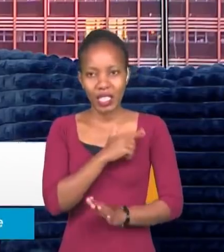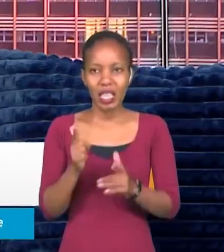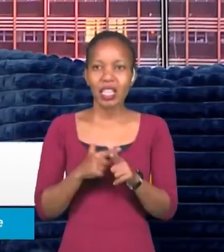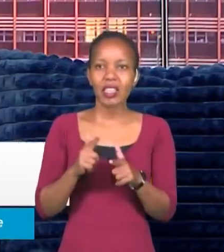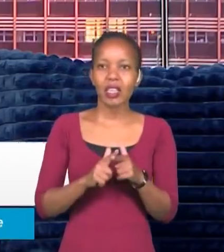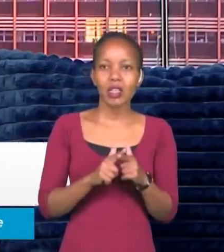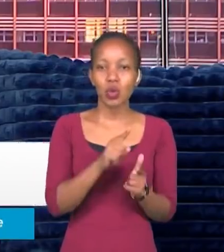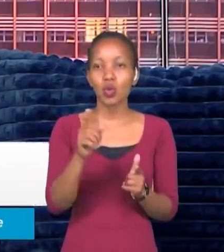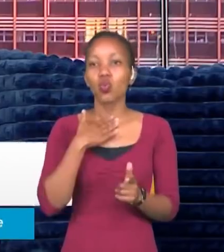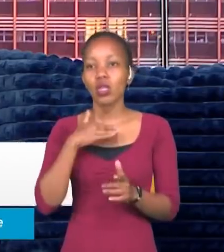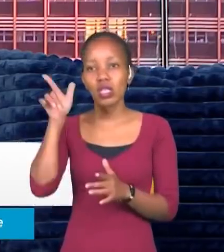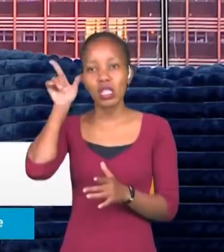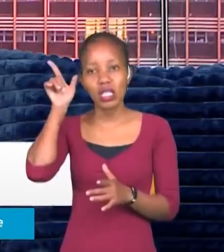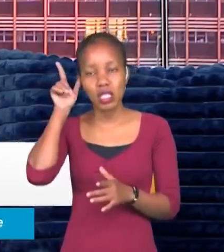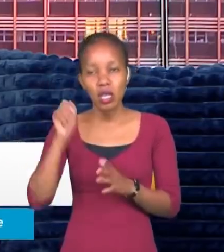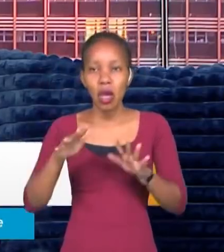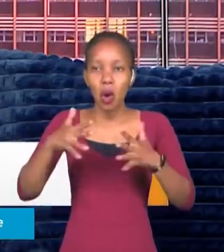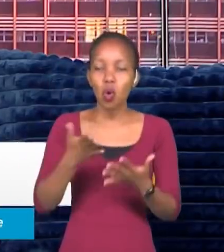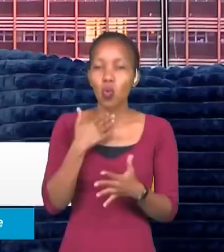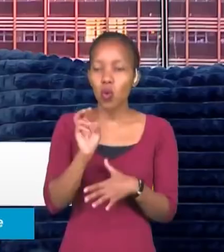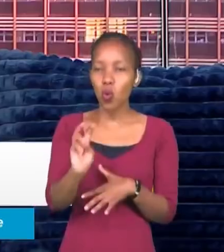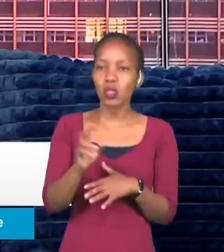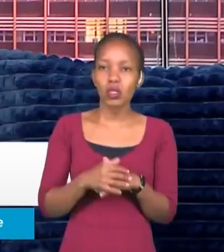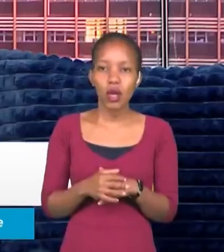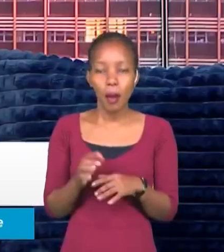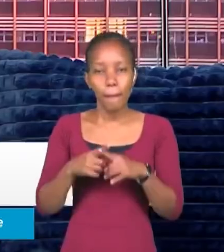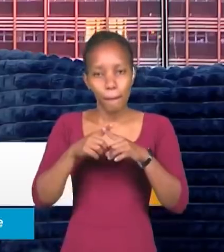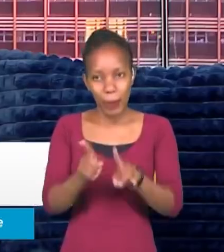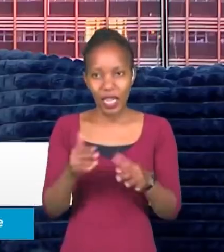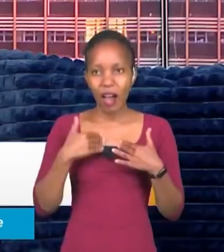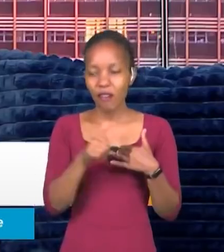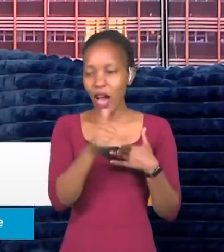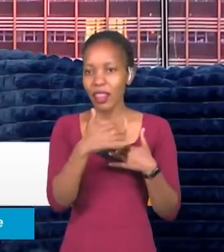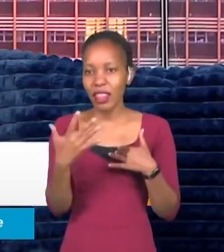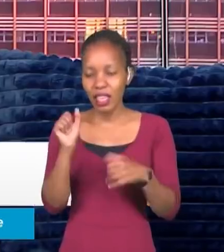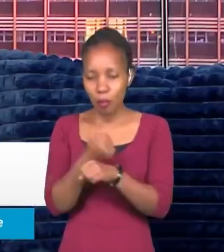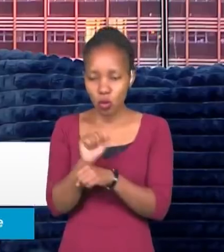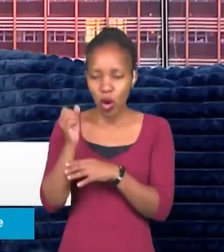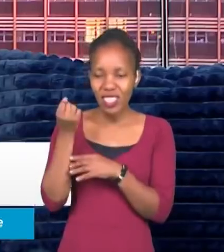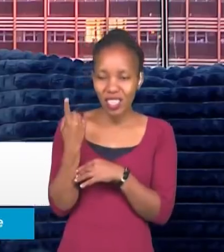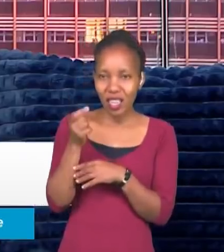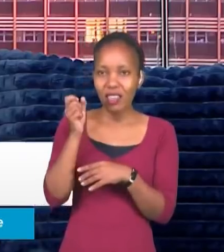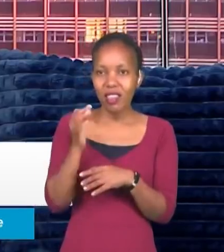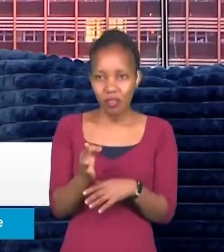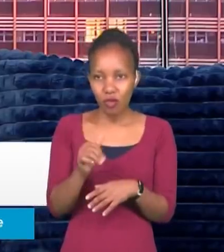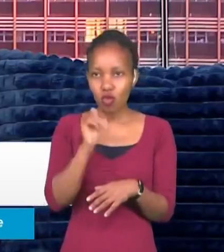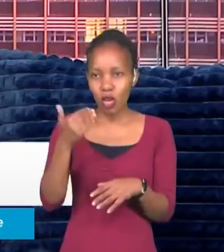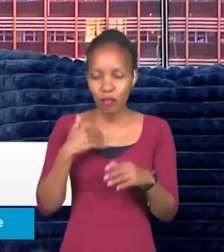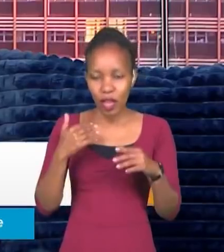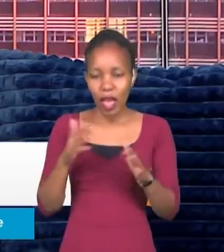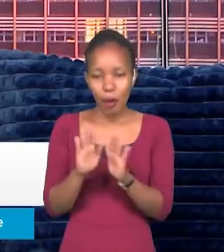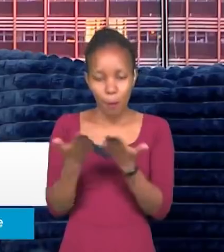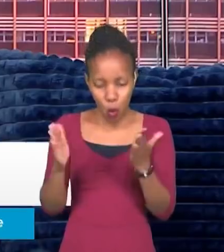want to listen to it or you want to watch it, but there's something that you cannot get if you do not actually have the physical